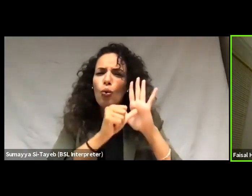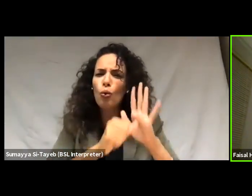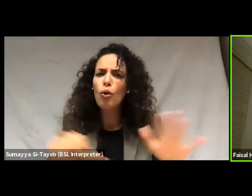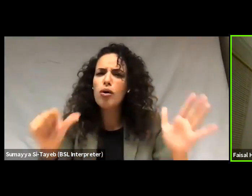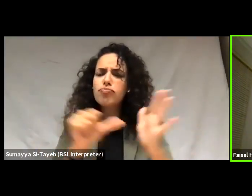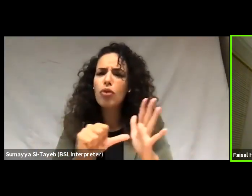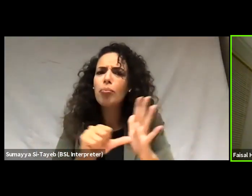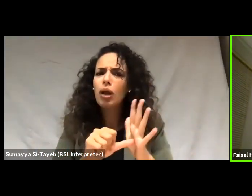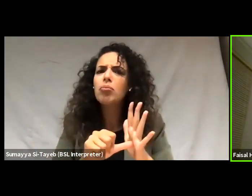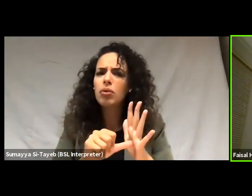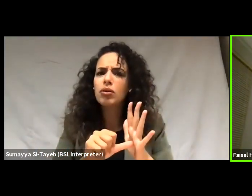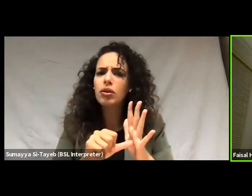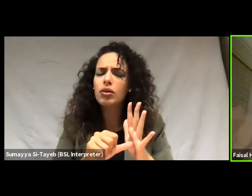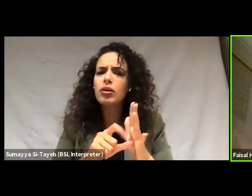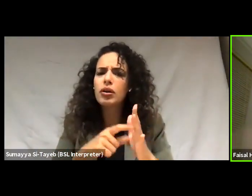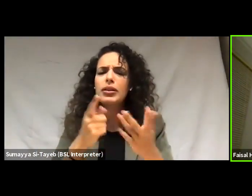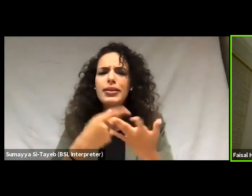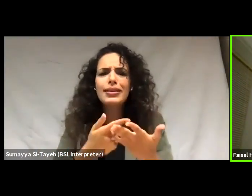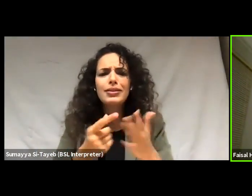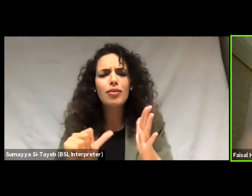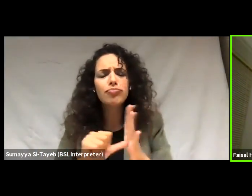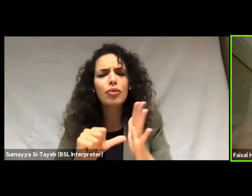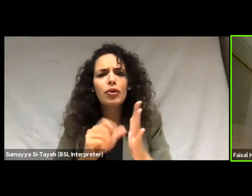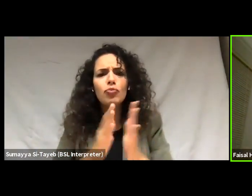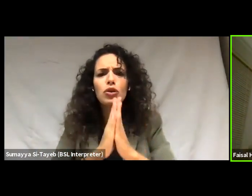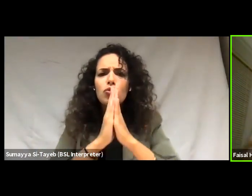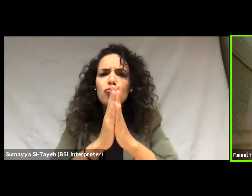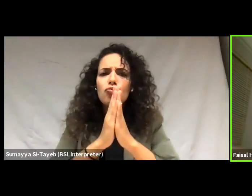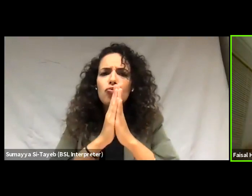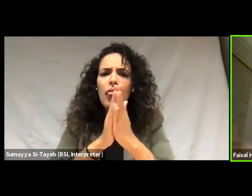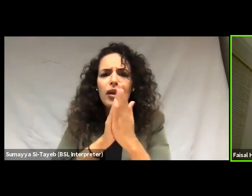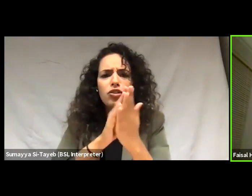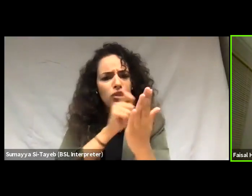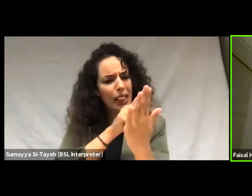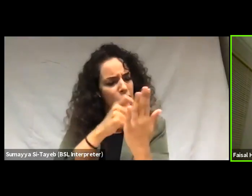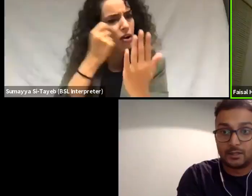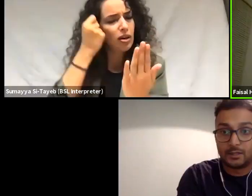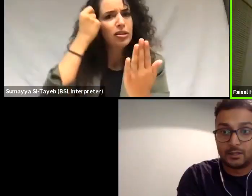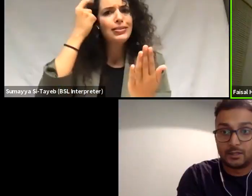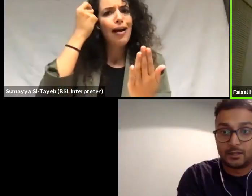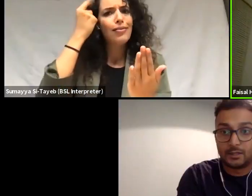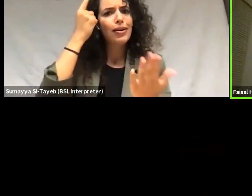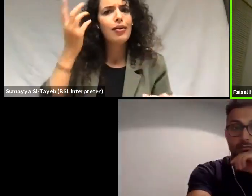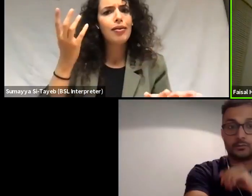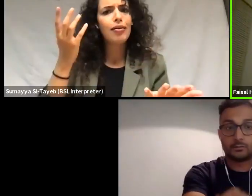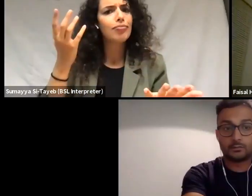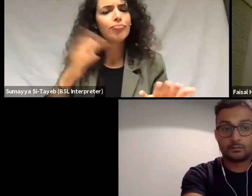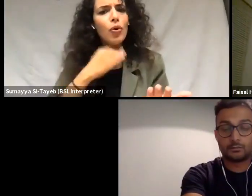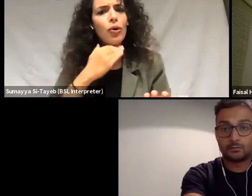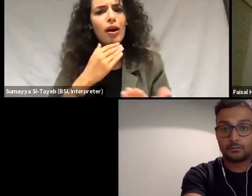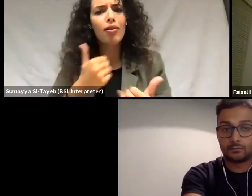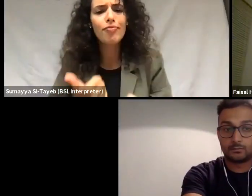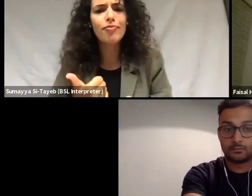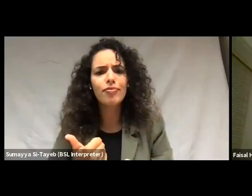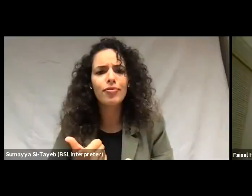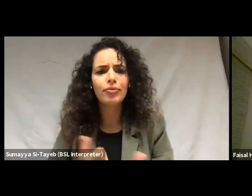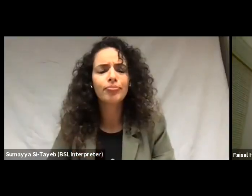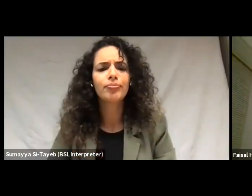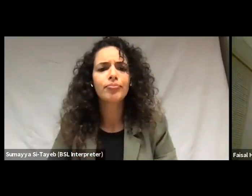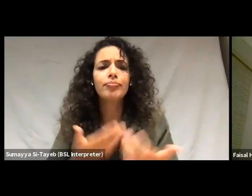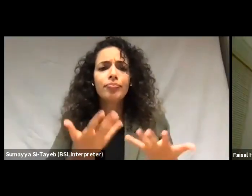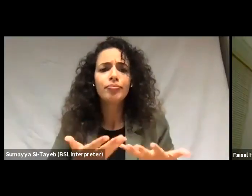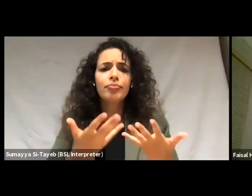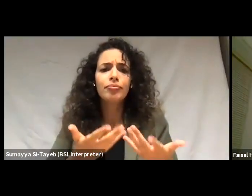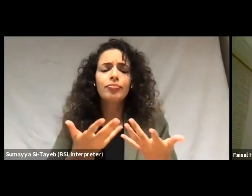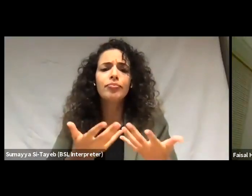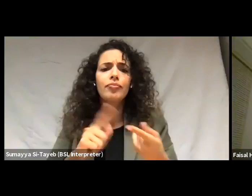an issue of religious literacy, which, because I haven't got time now, I'll probably go into when we discuss further. And then the report